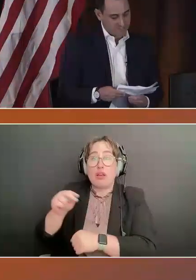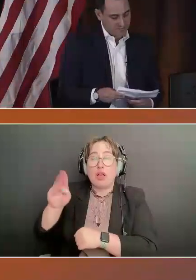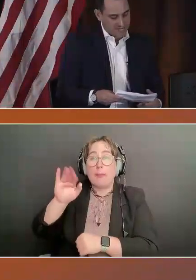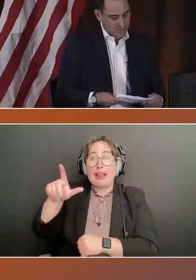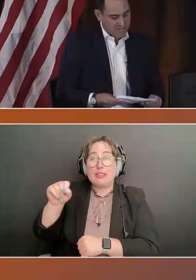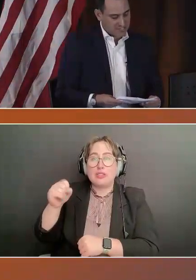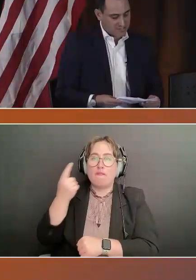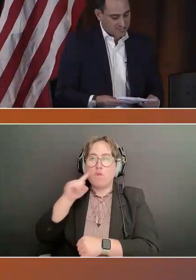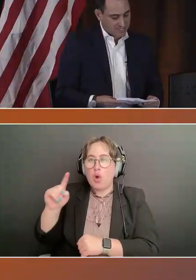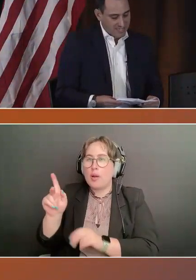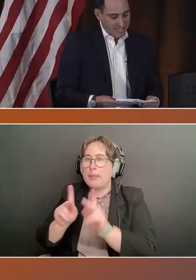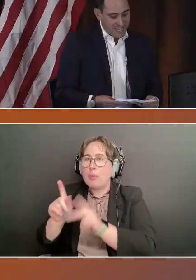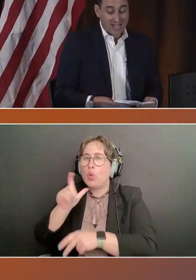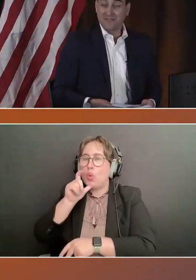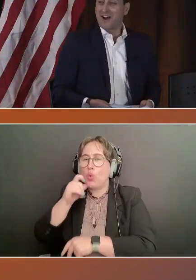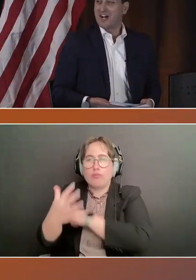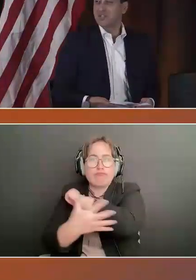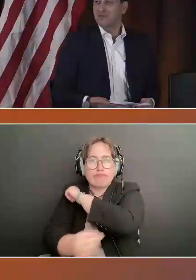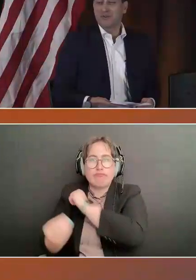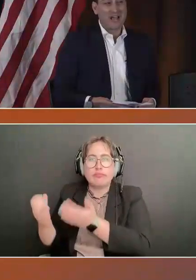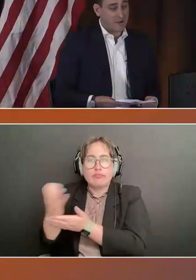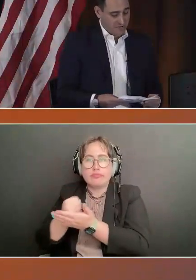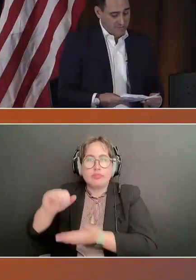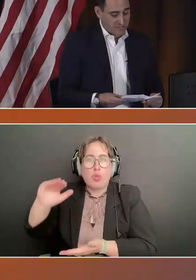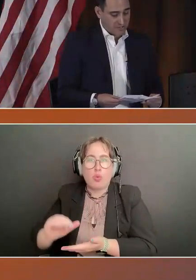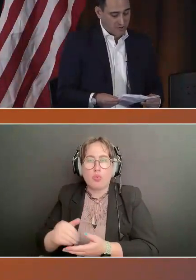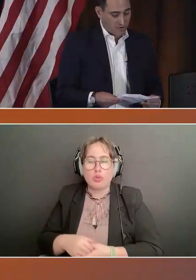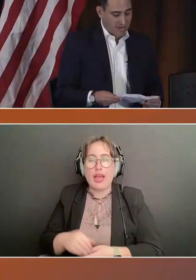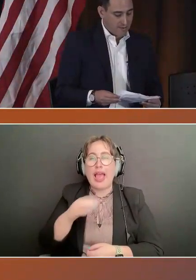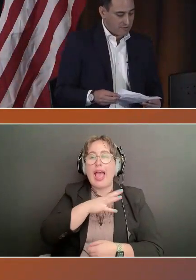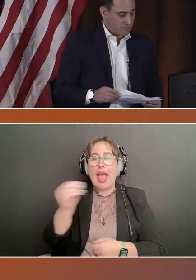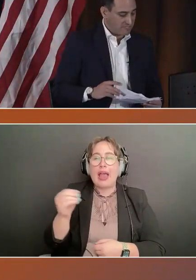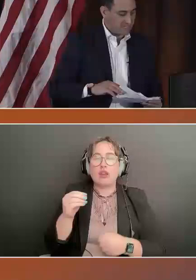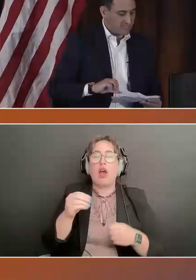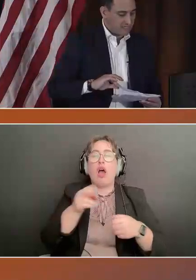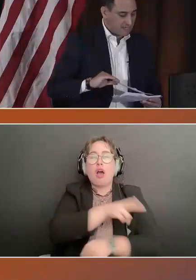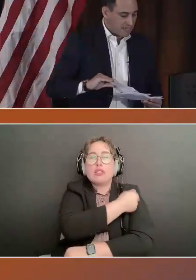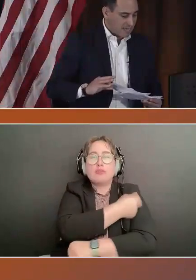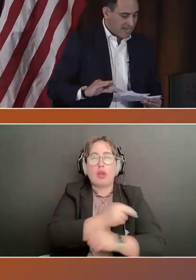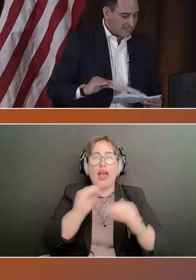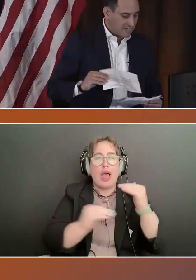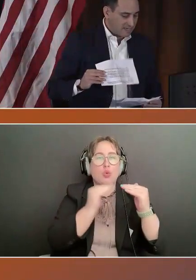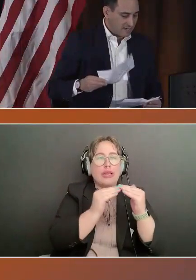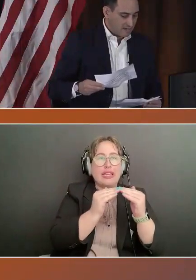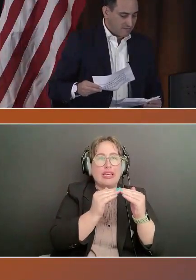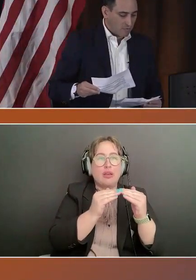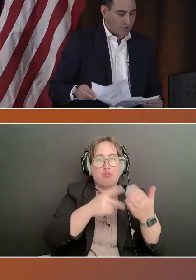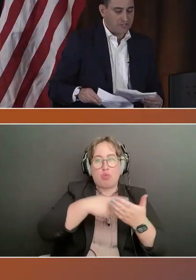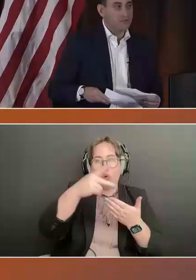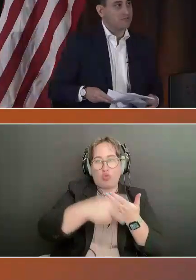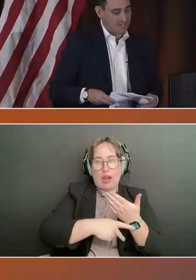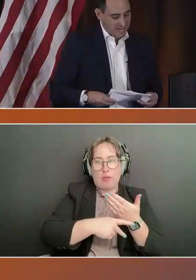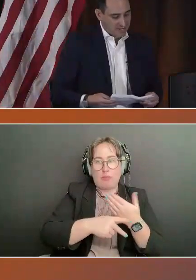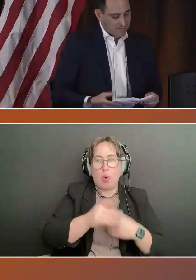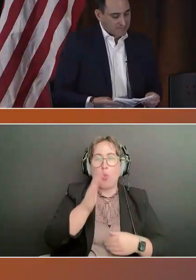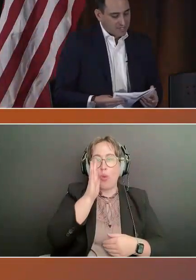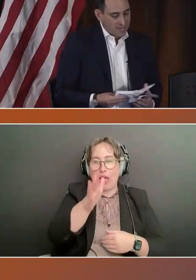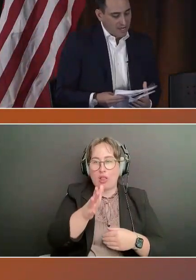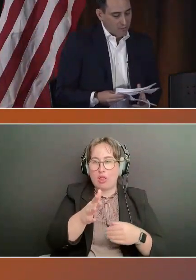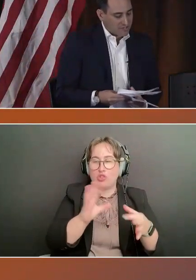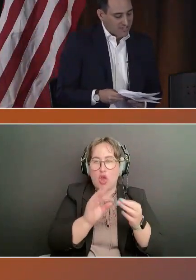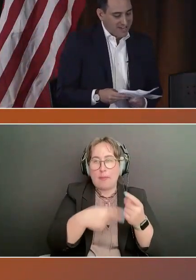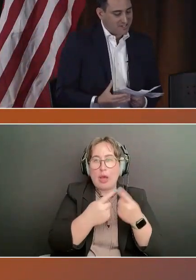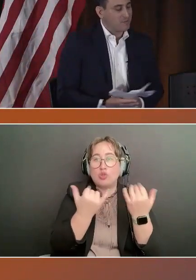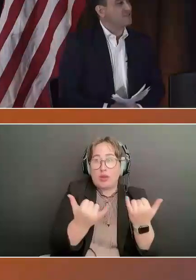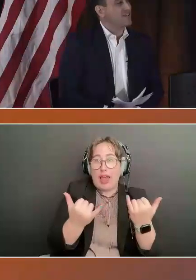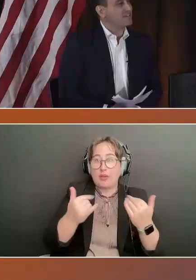economically disadvantaged patients, and the Hospital Equity Measures Program we will be highlighting for you today.